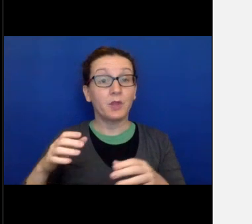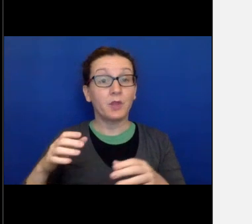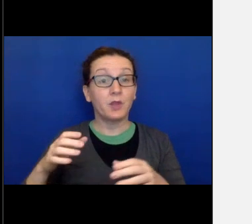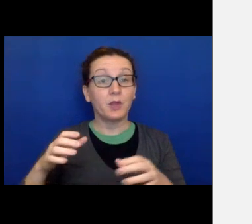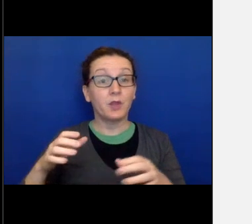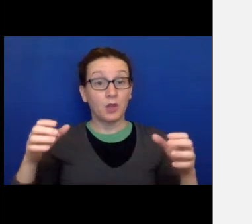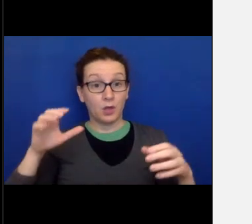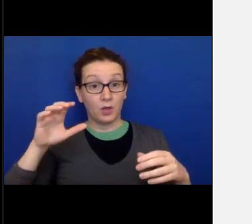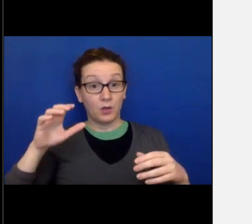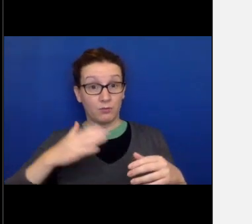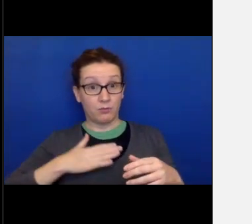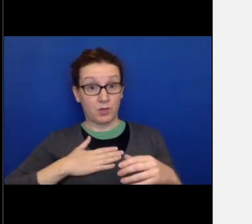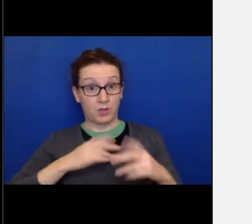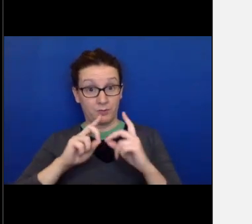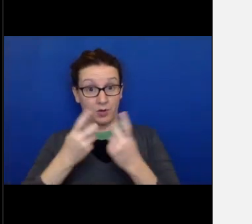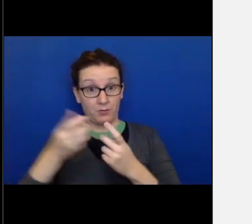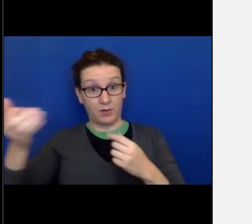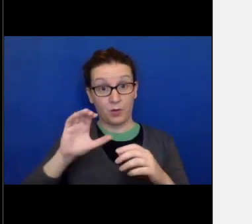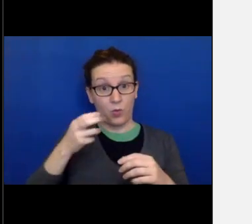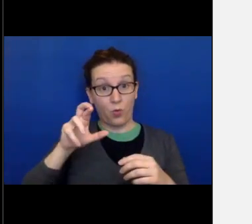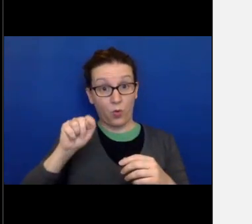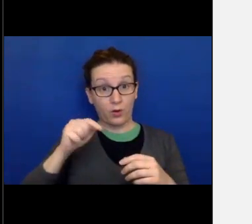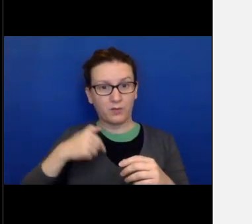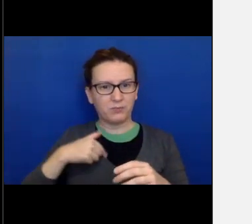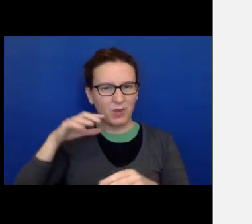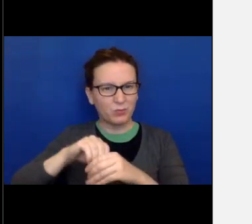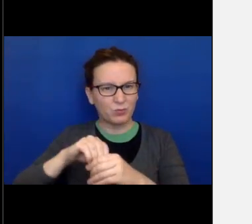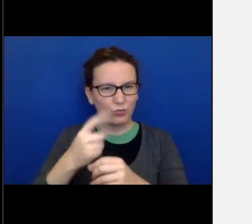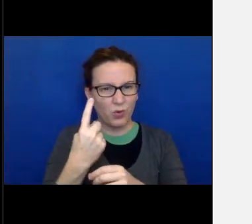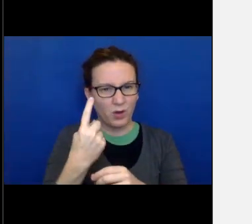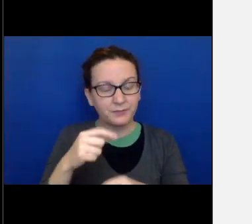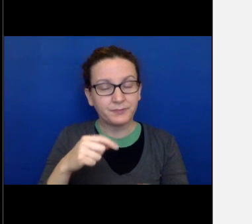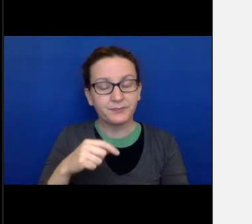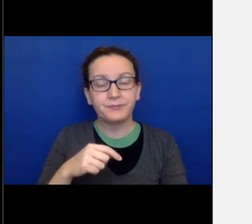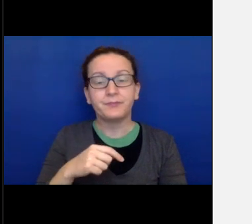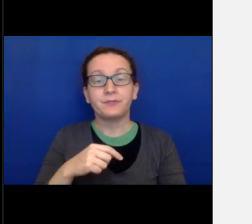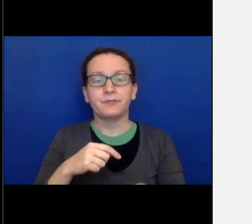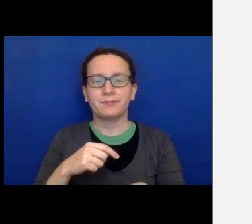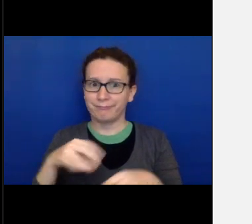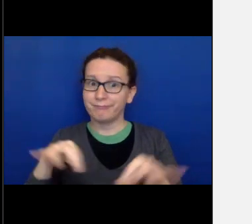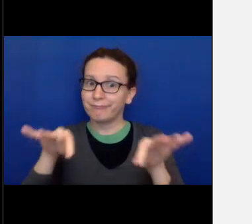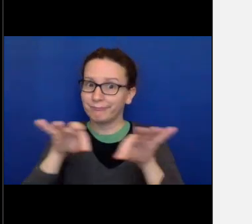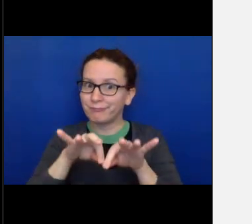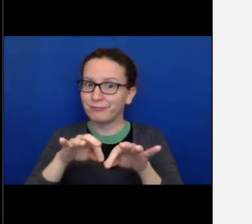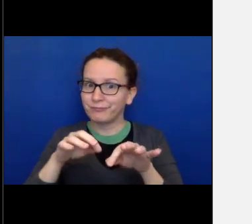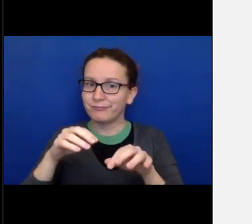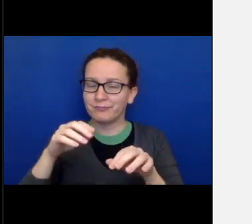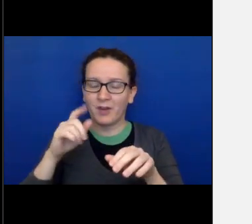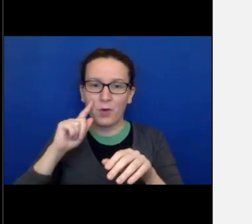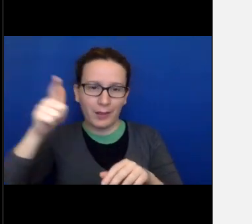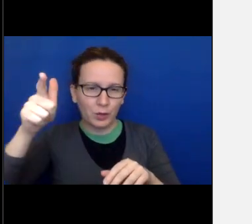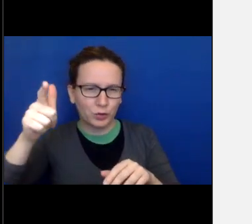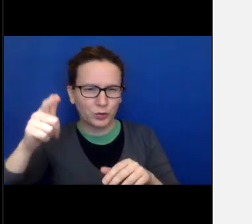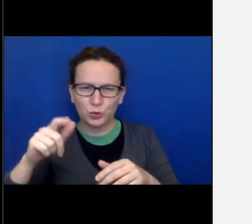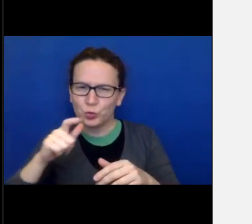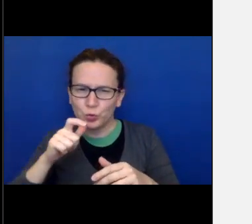across departments. And again, this will become important later when I start to talk about, finding your community of people to write